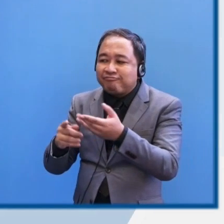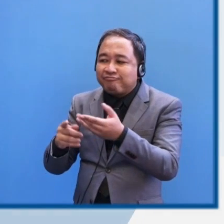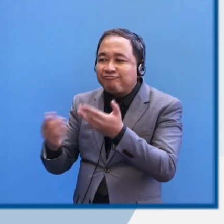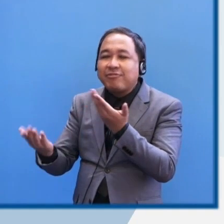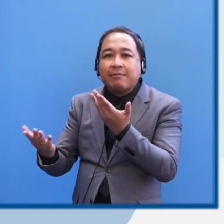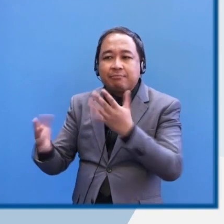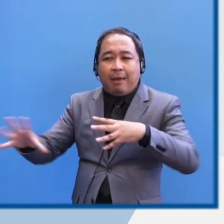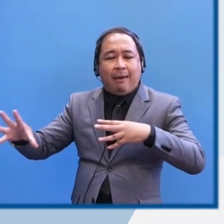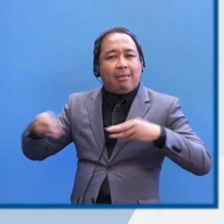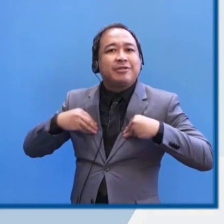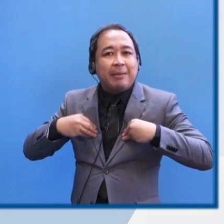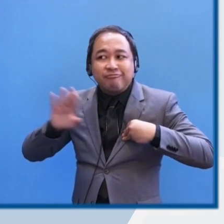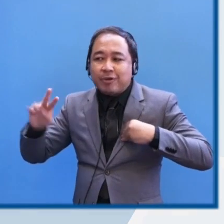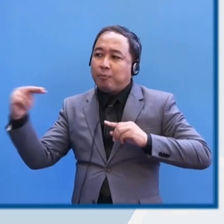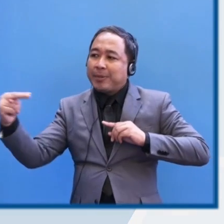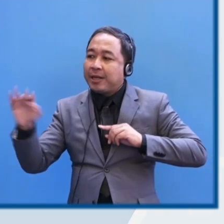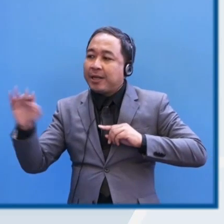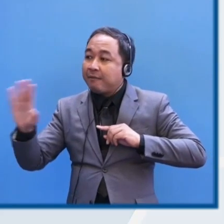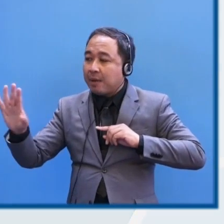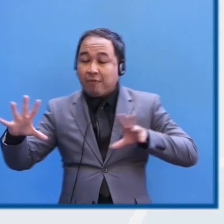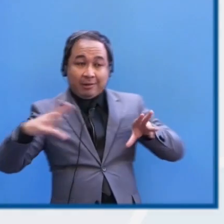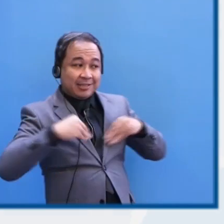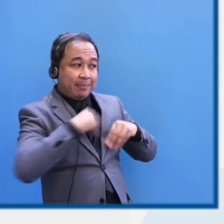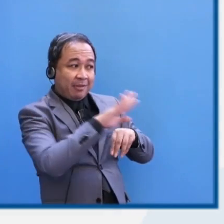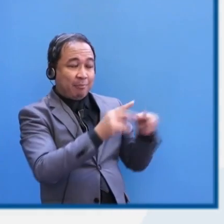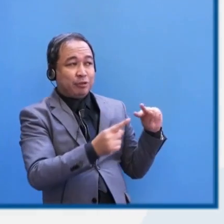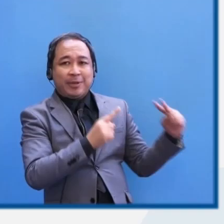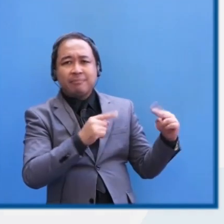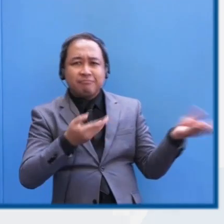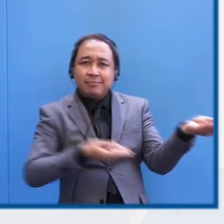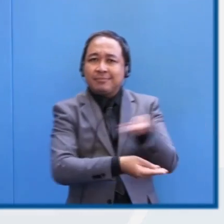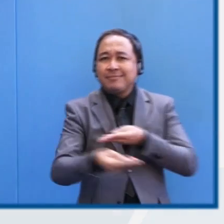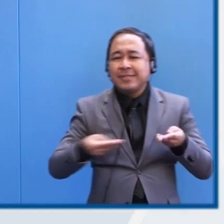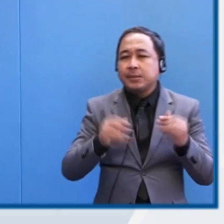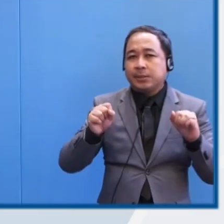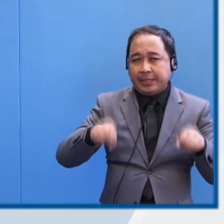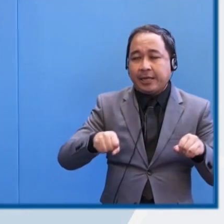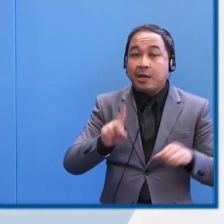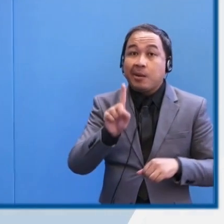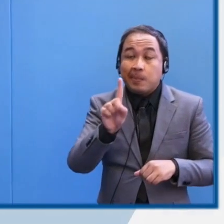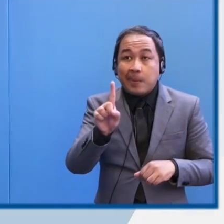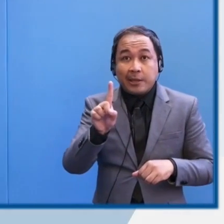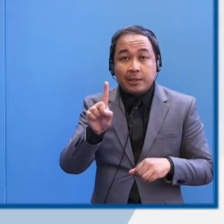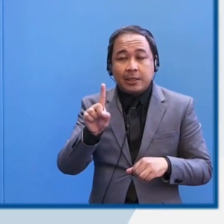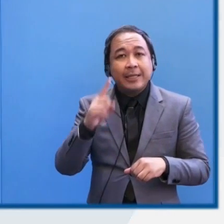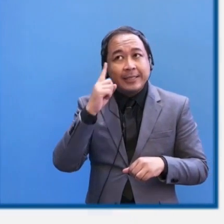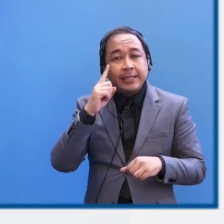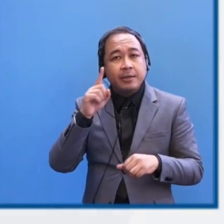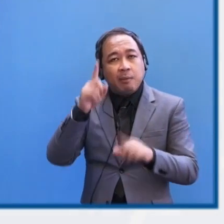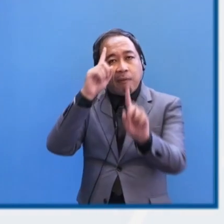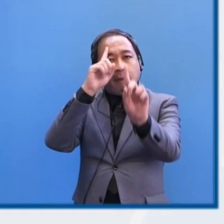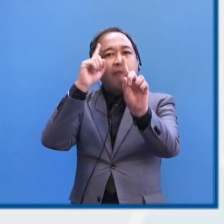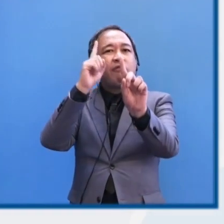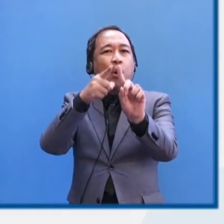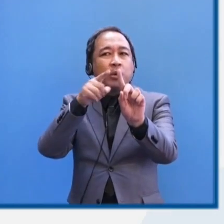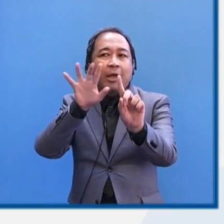that being the region, there should be, as I have mentioned before, one who will lead in the convergence. So